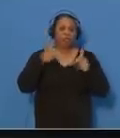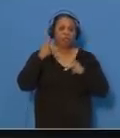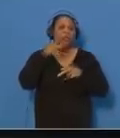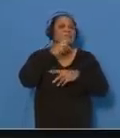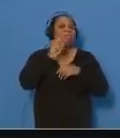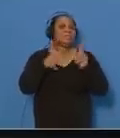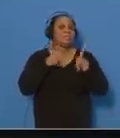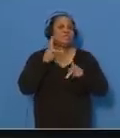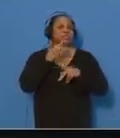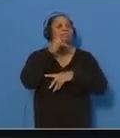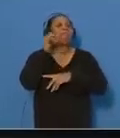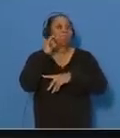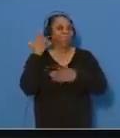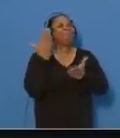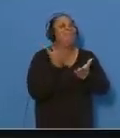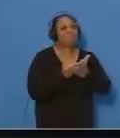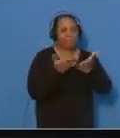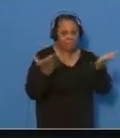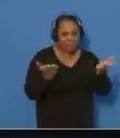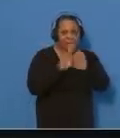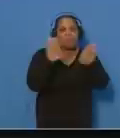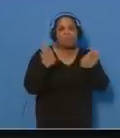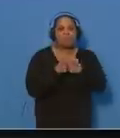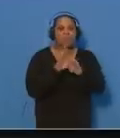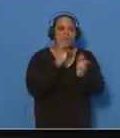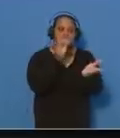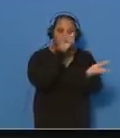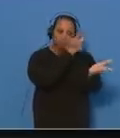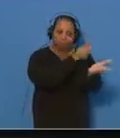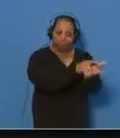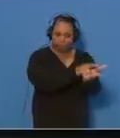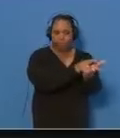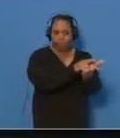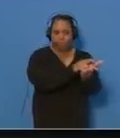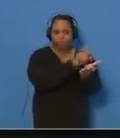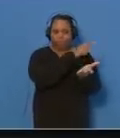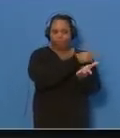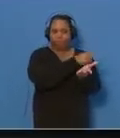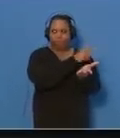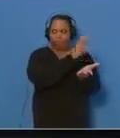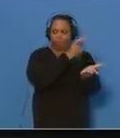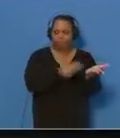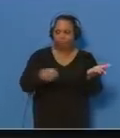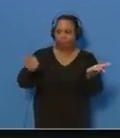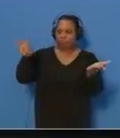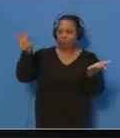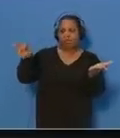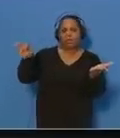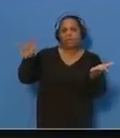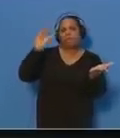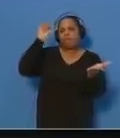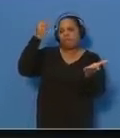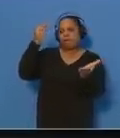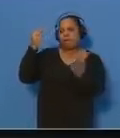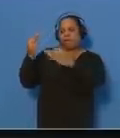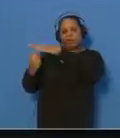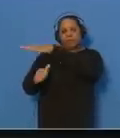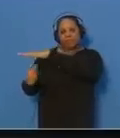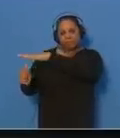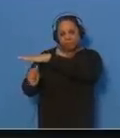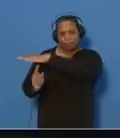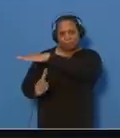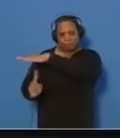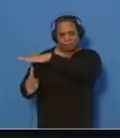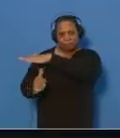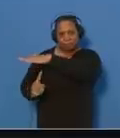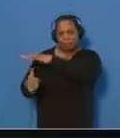seniors, home yesterday. They landed at L.F. Wade International Airport and were transported to a government quarantine facility where